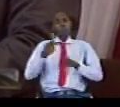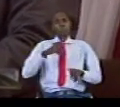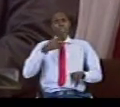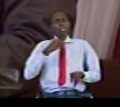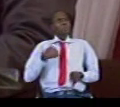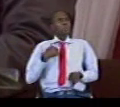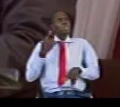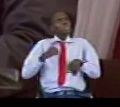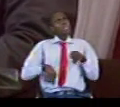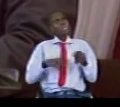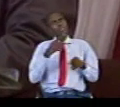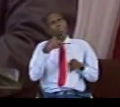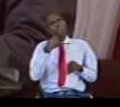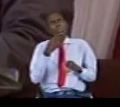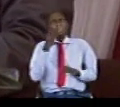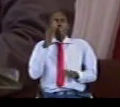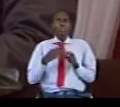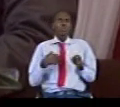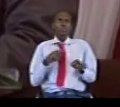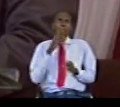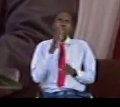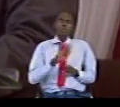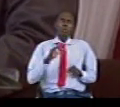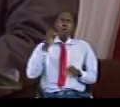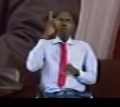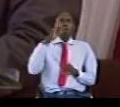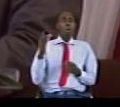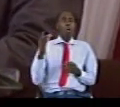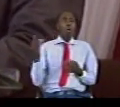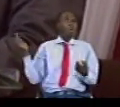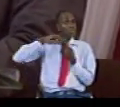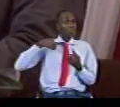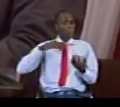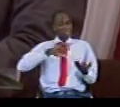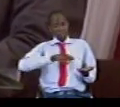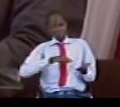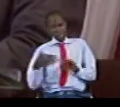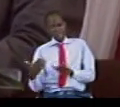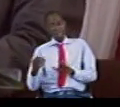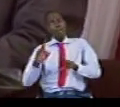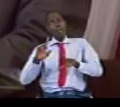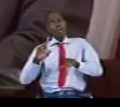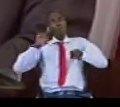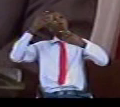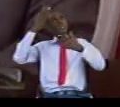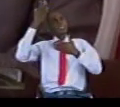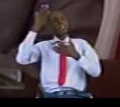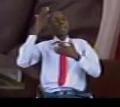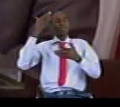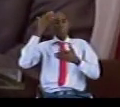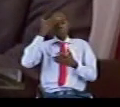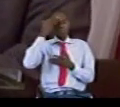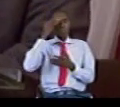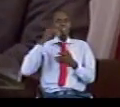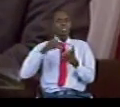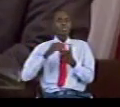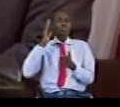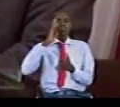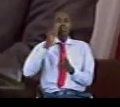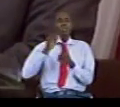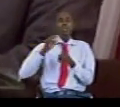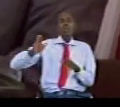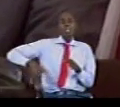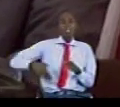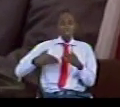God until we die and go to the great beyond. That's too late. The time to have assurance is